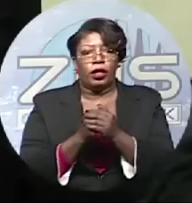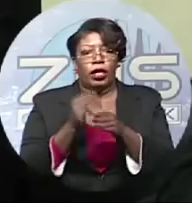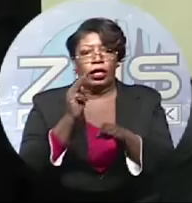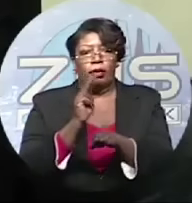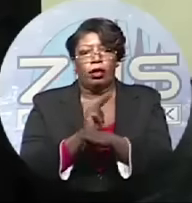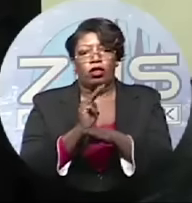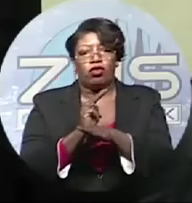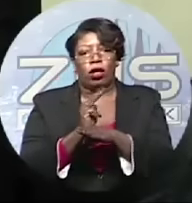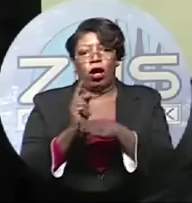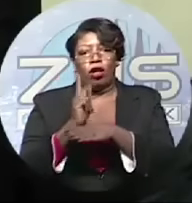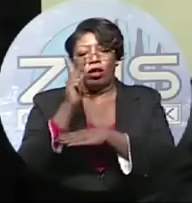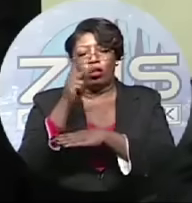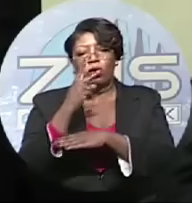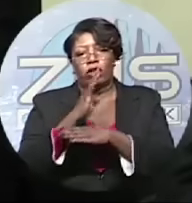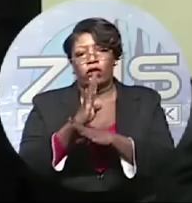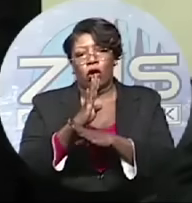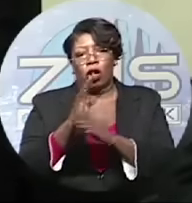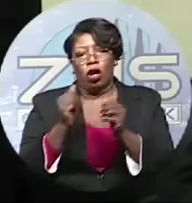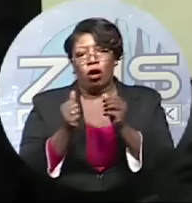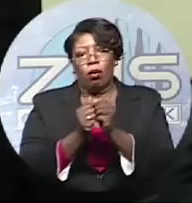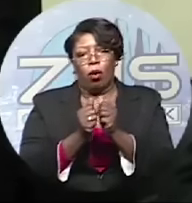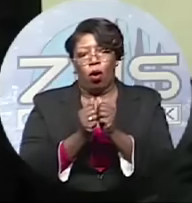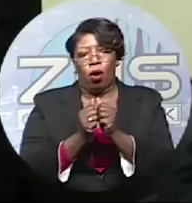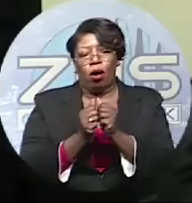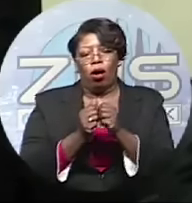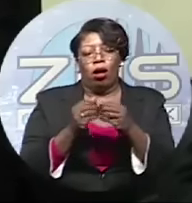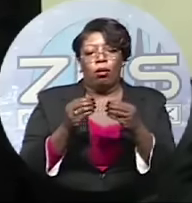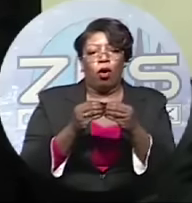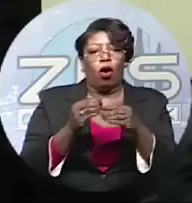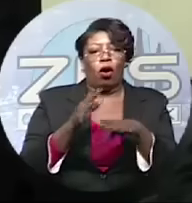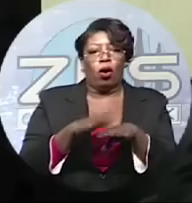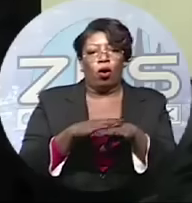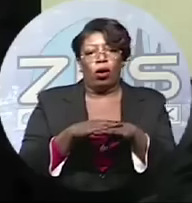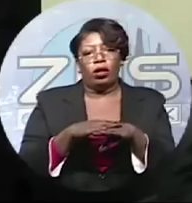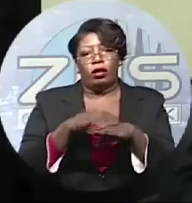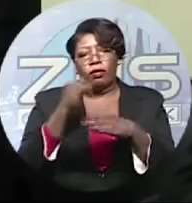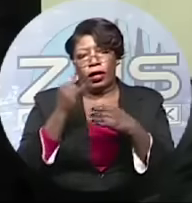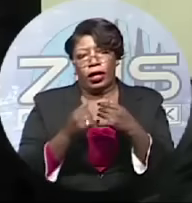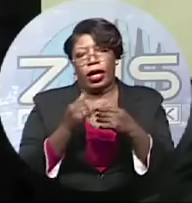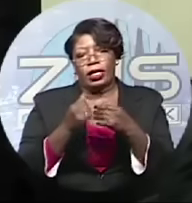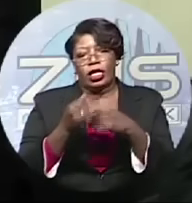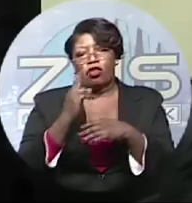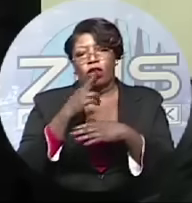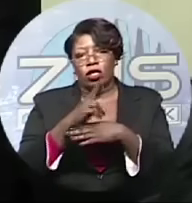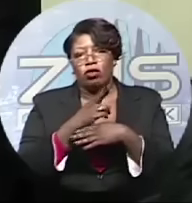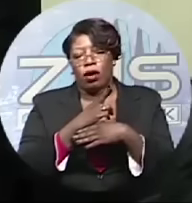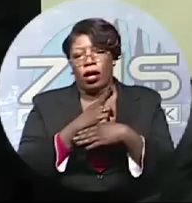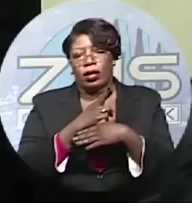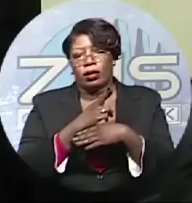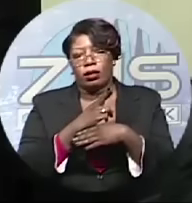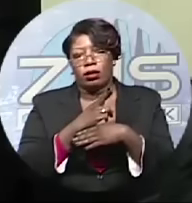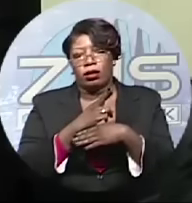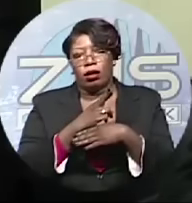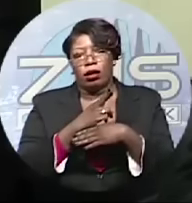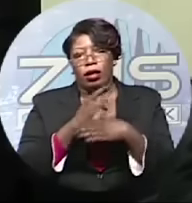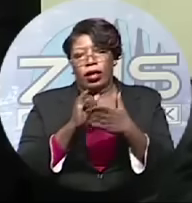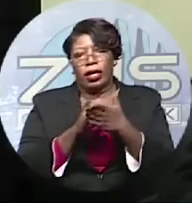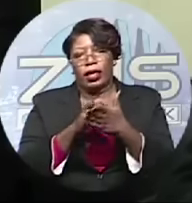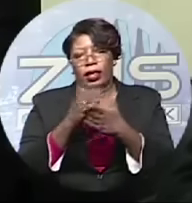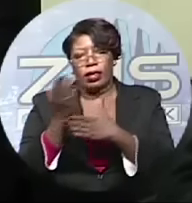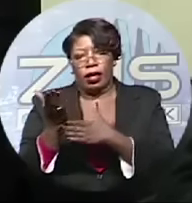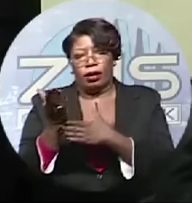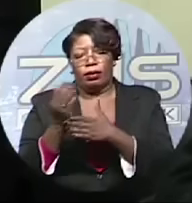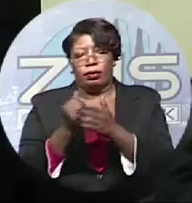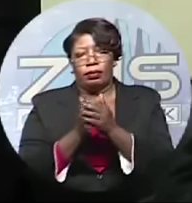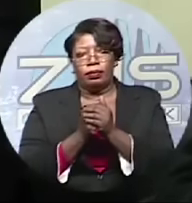Ministry of Agriculture, who will speak more to their involvement, is finalizing plans for restaurants, for the restaurants along the causeway.